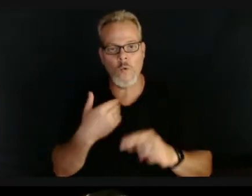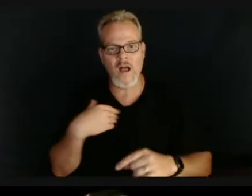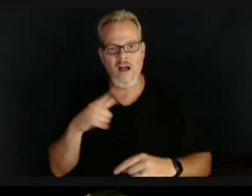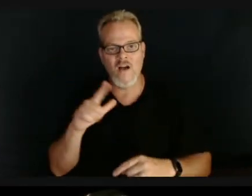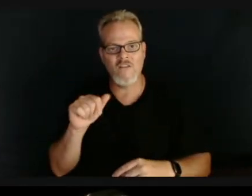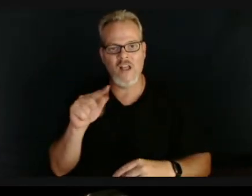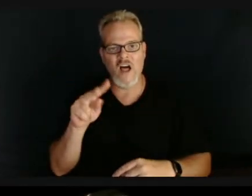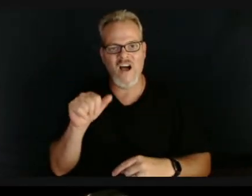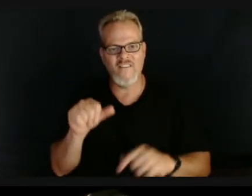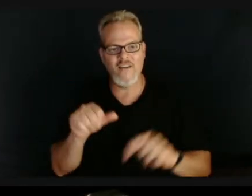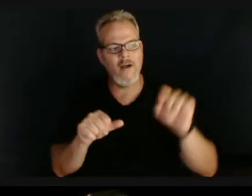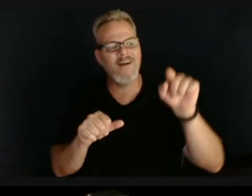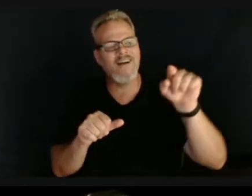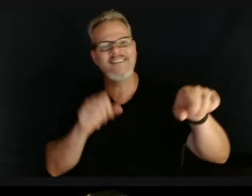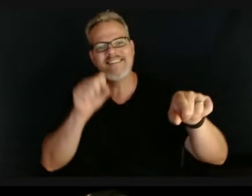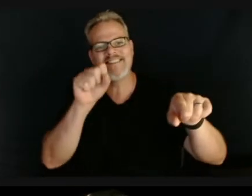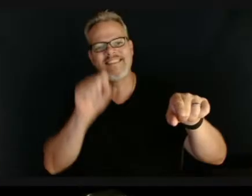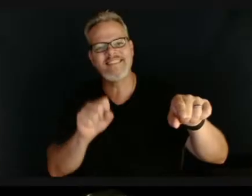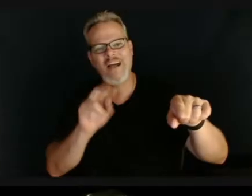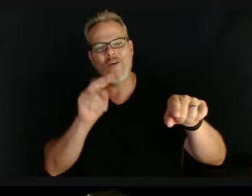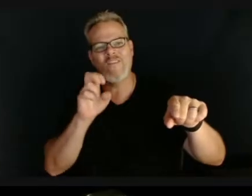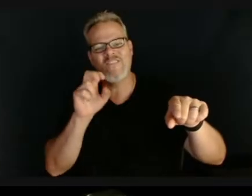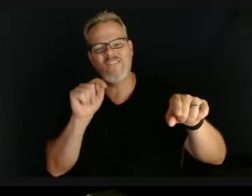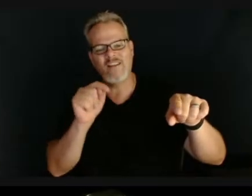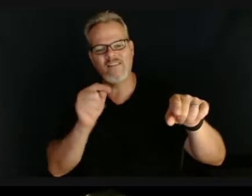as well, coming out. Yep.